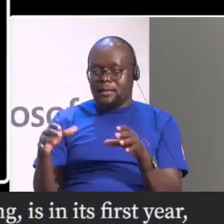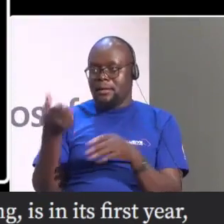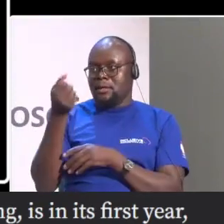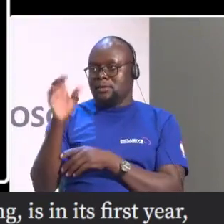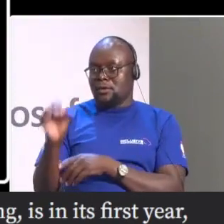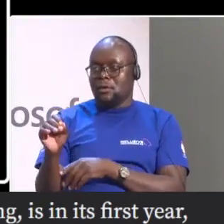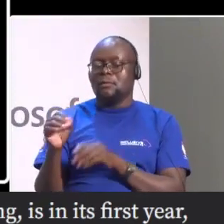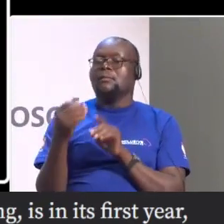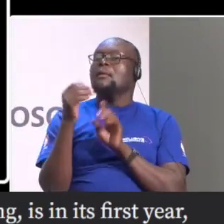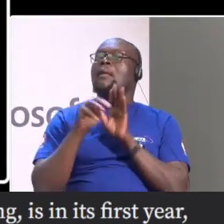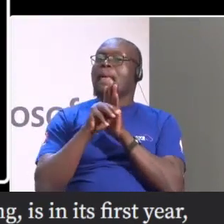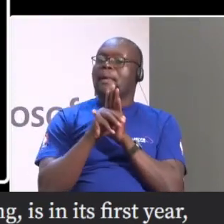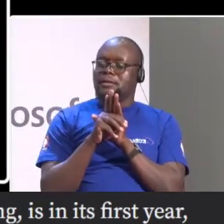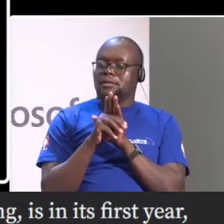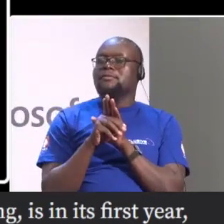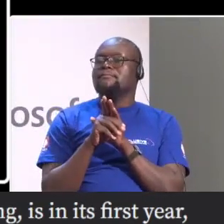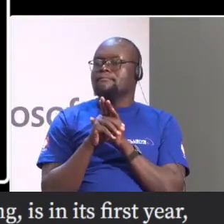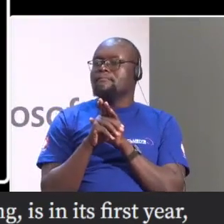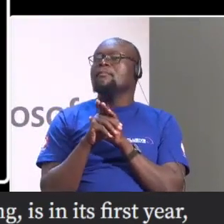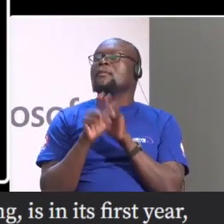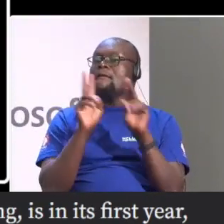the mentees, the Generation Valuable,